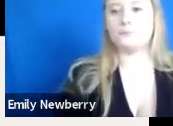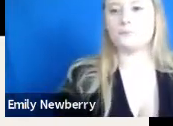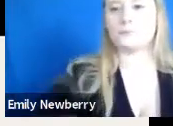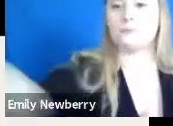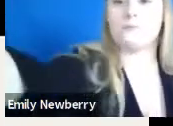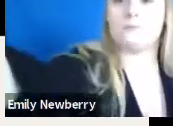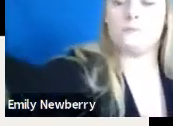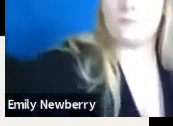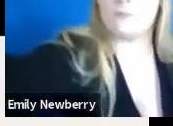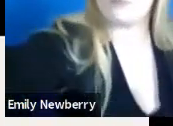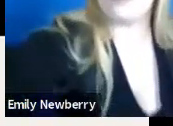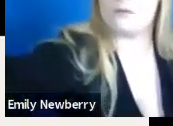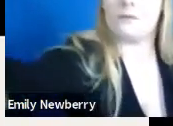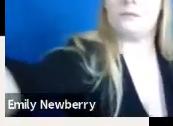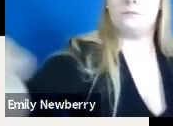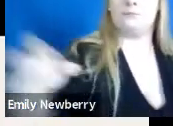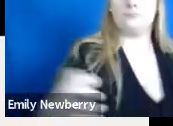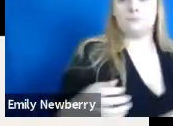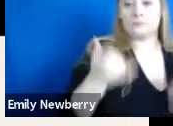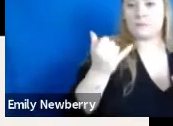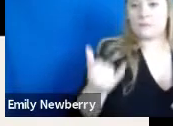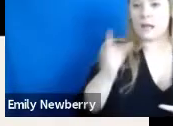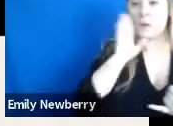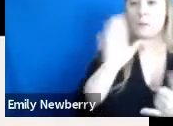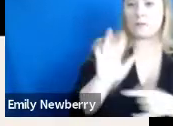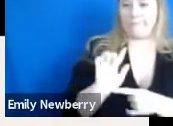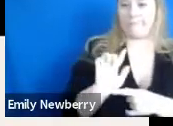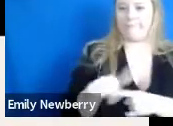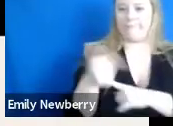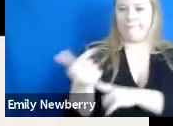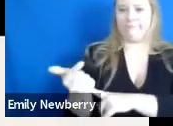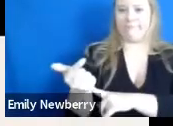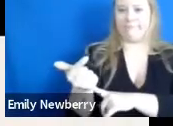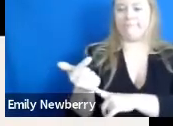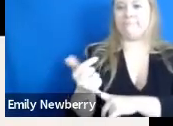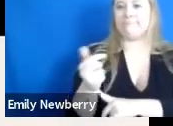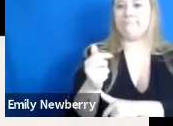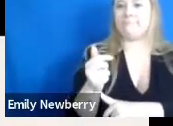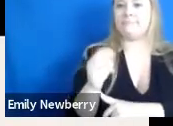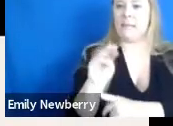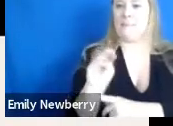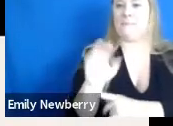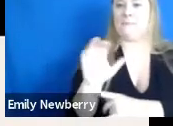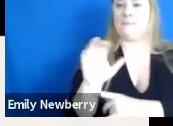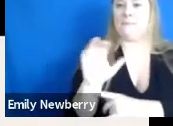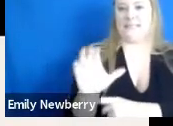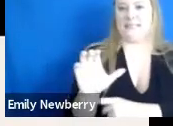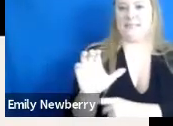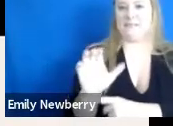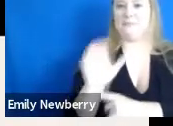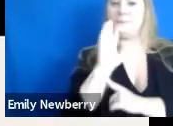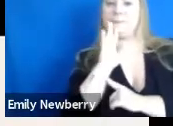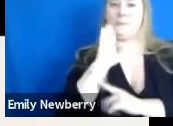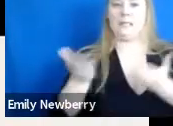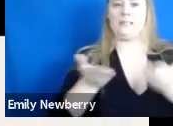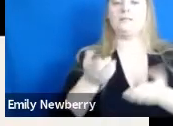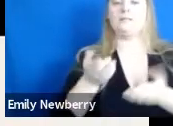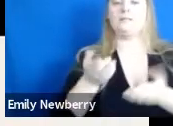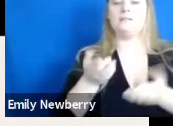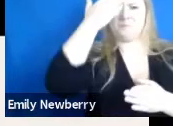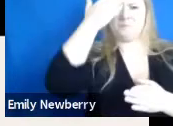With that, I'll turn it over to today's MC, who has been a familiar presence throughout